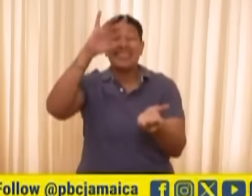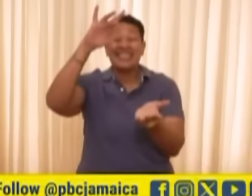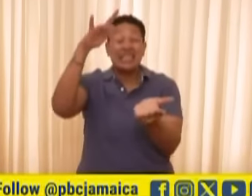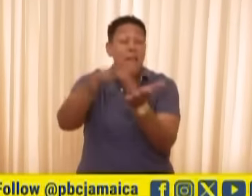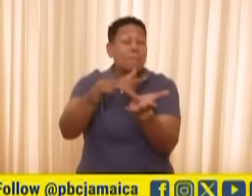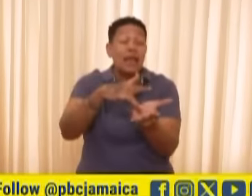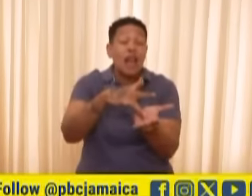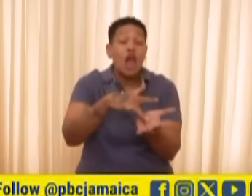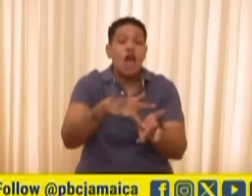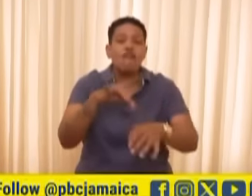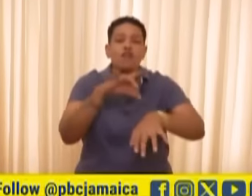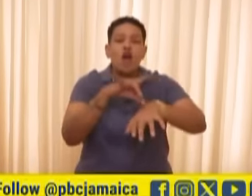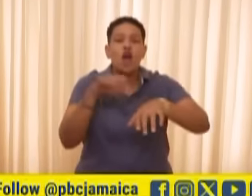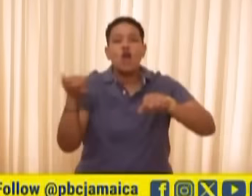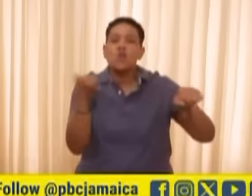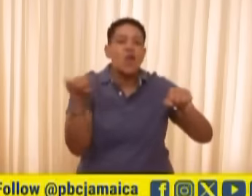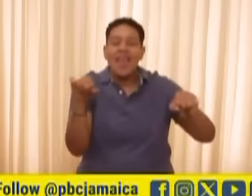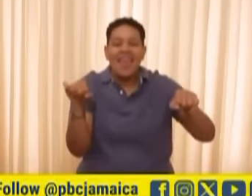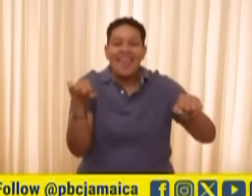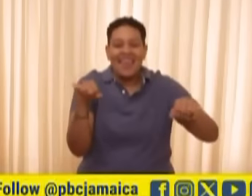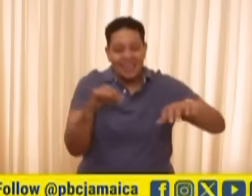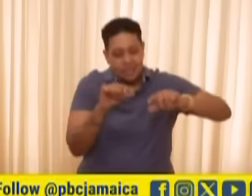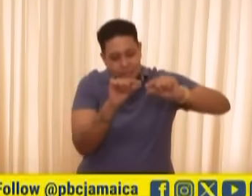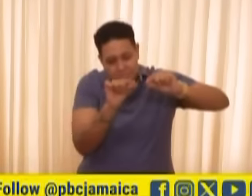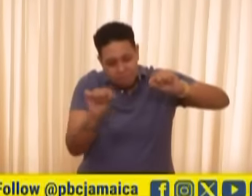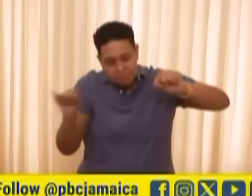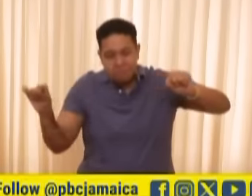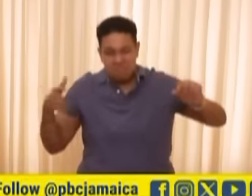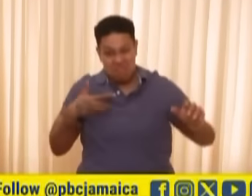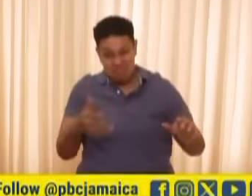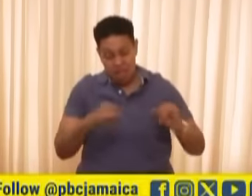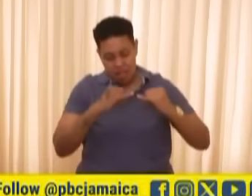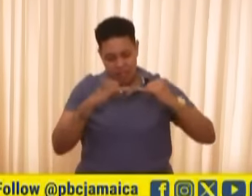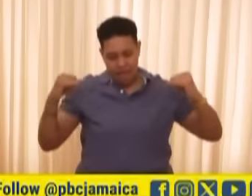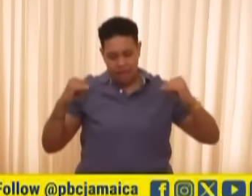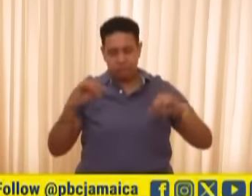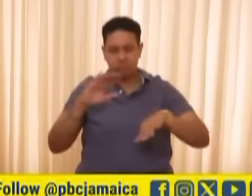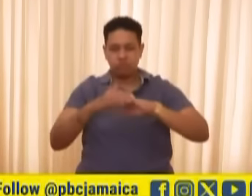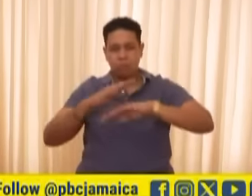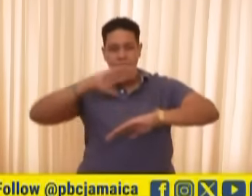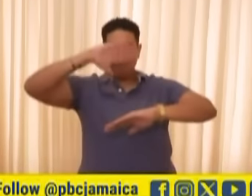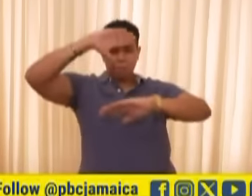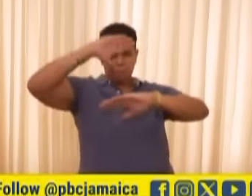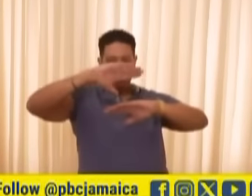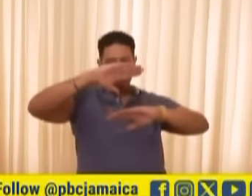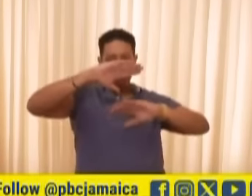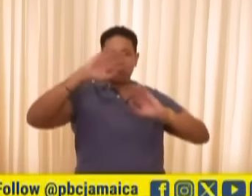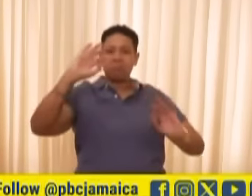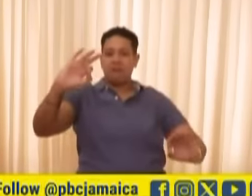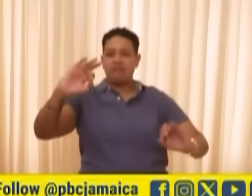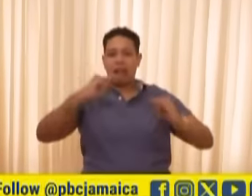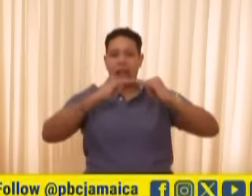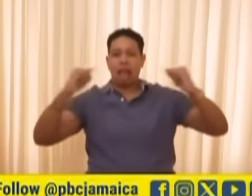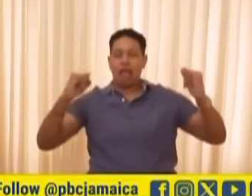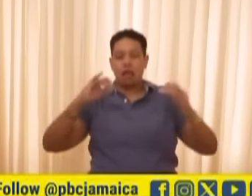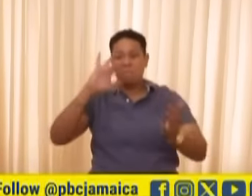the earthquake fault line, and we are